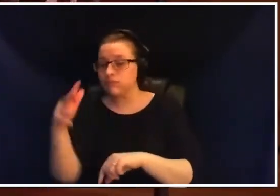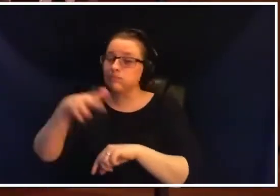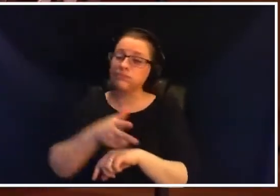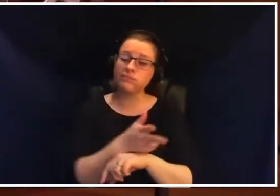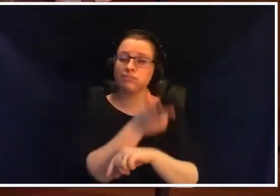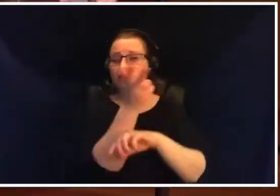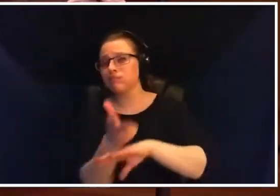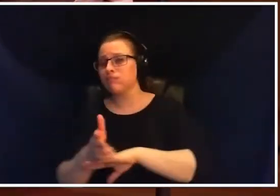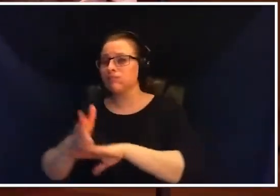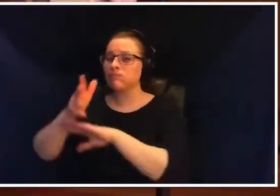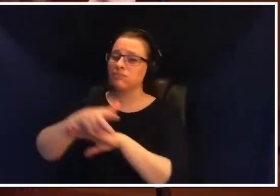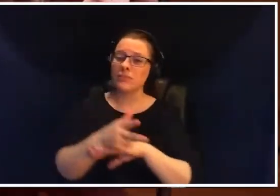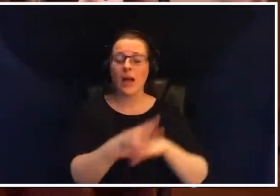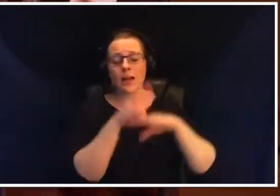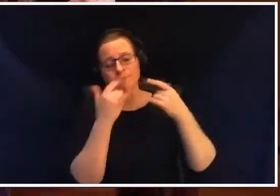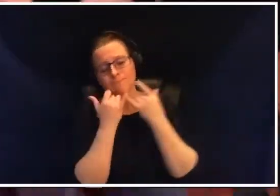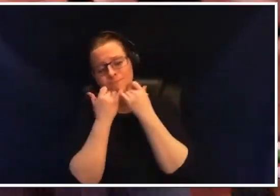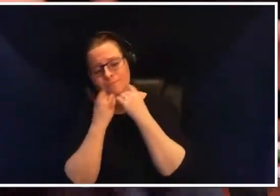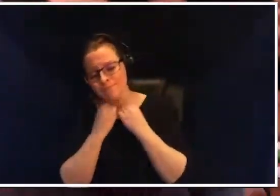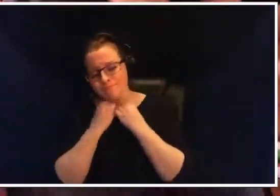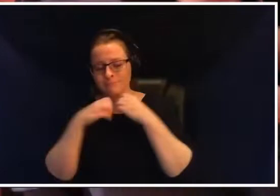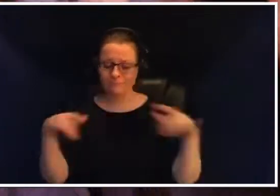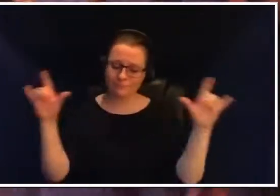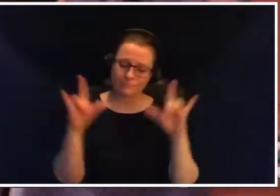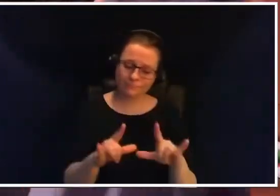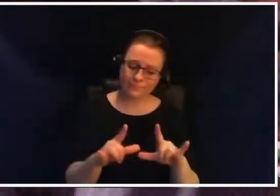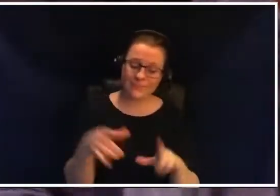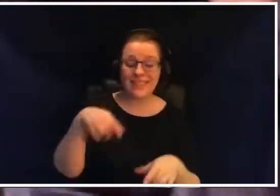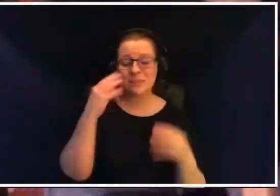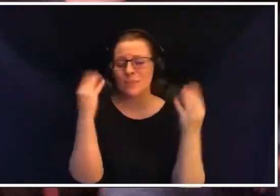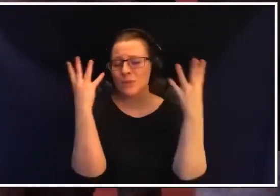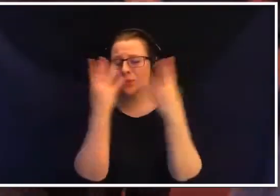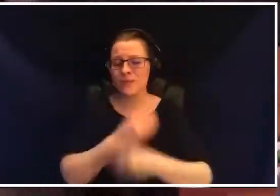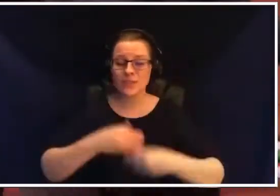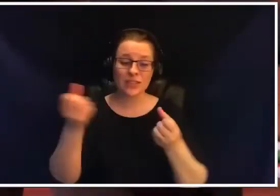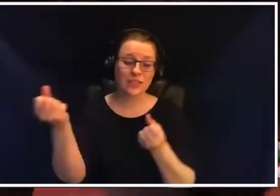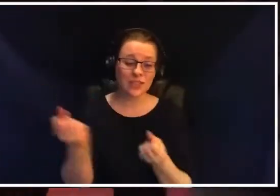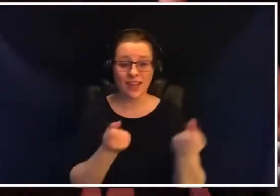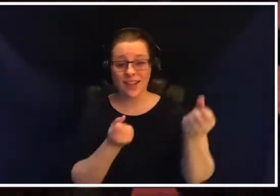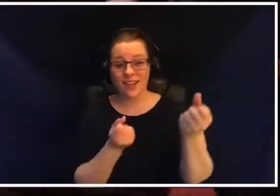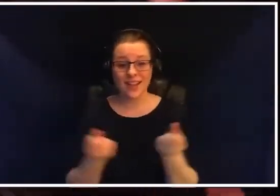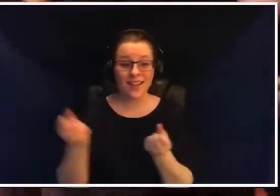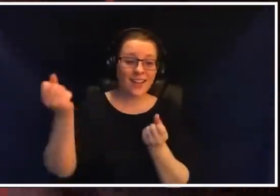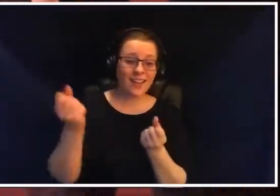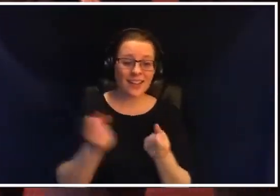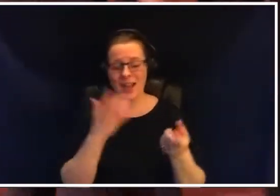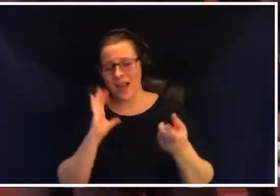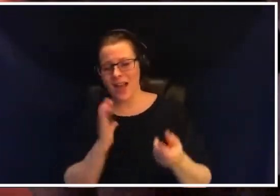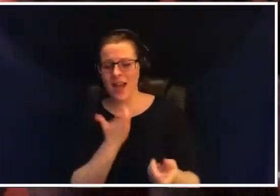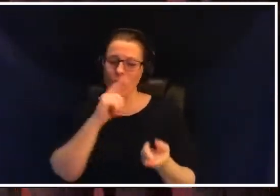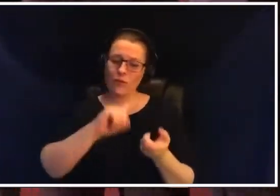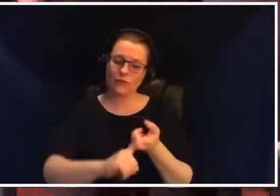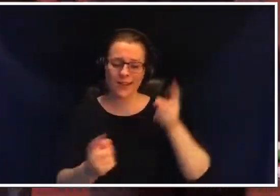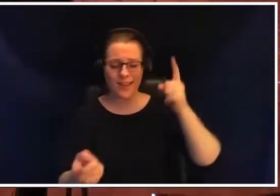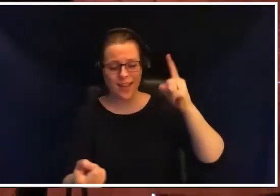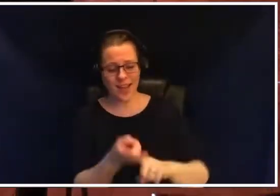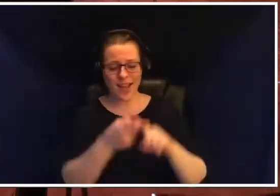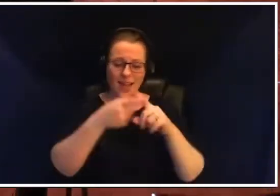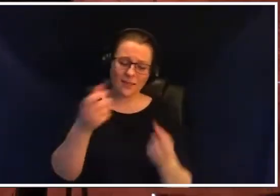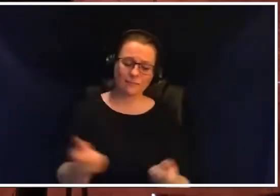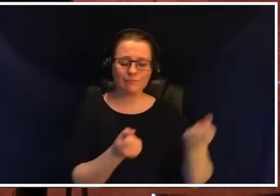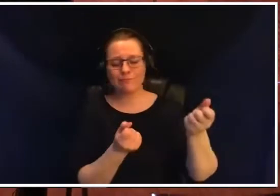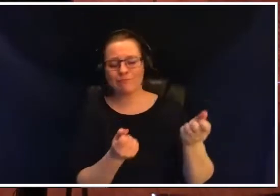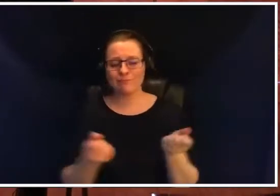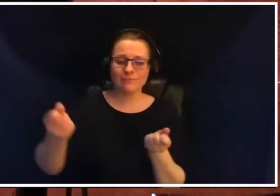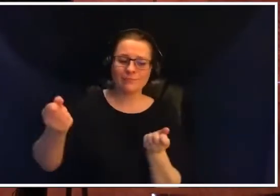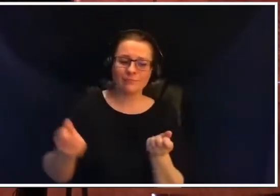we depend. Bang bang, chitty chitty bang bang, our fine four-fendered friend. Bang bang, chitty chitty bang bang, our